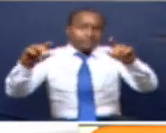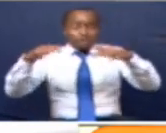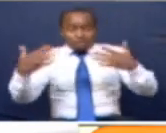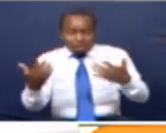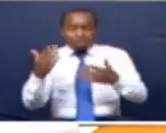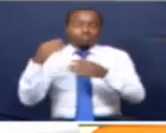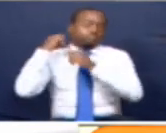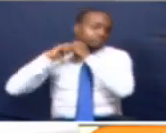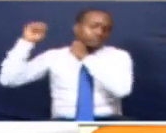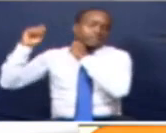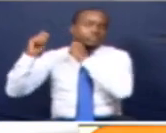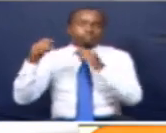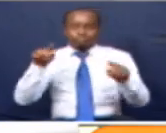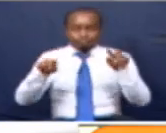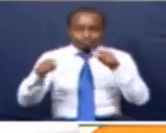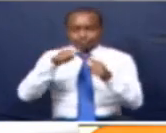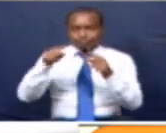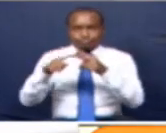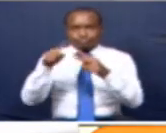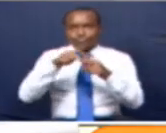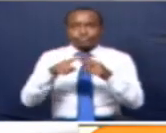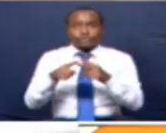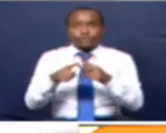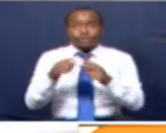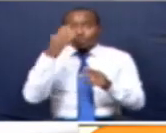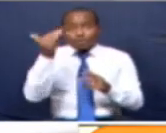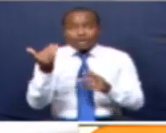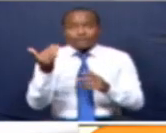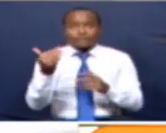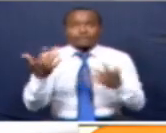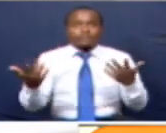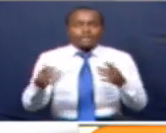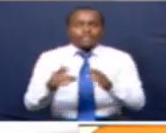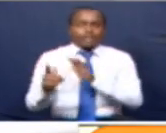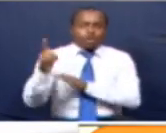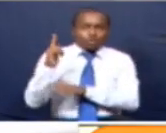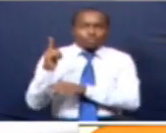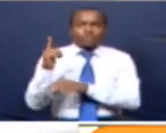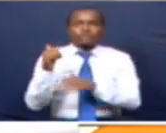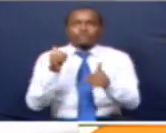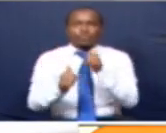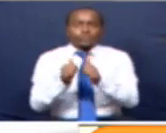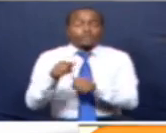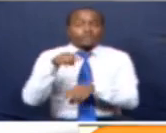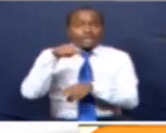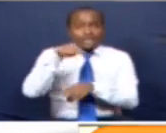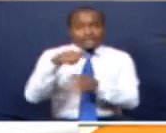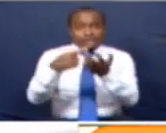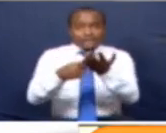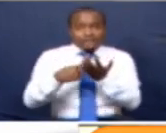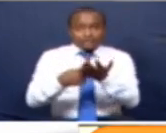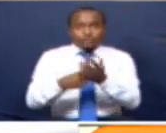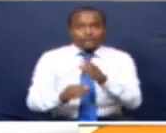would apply, because the corpus of precedents and laws from which this particular discussion has been